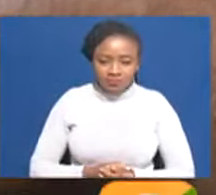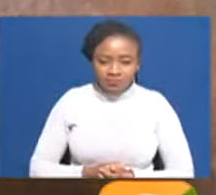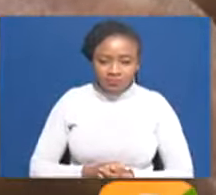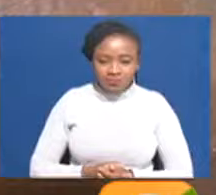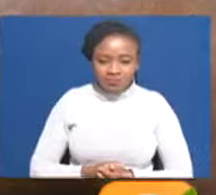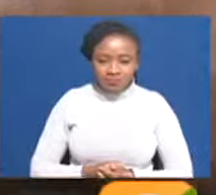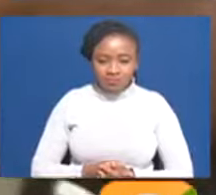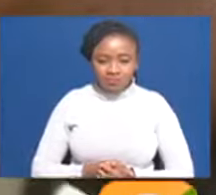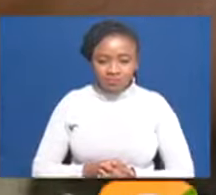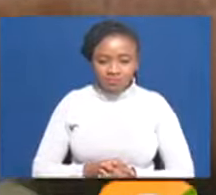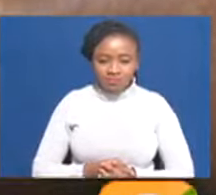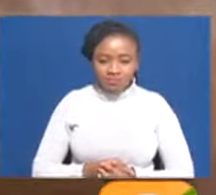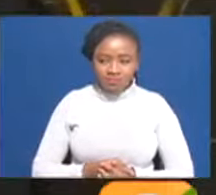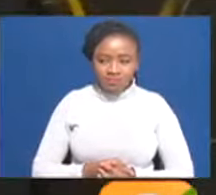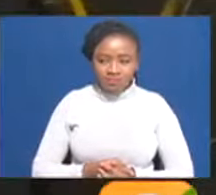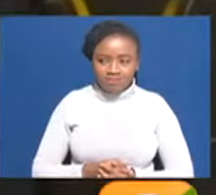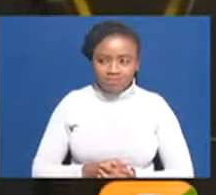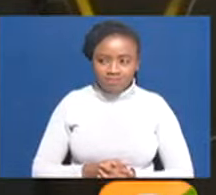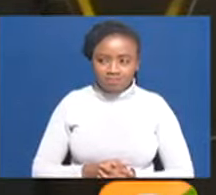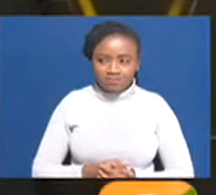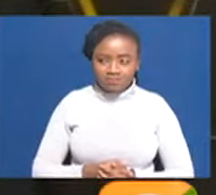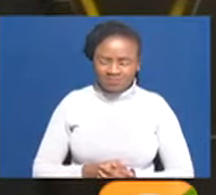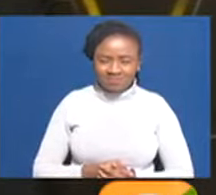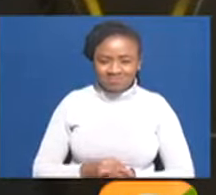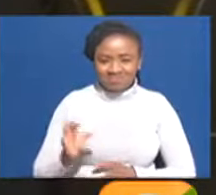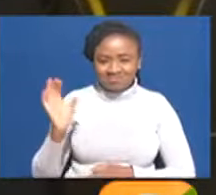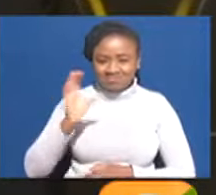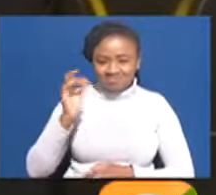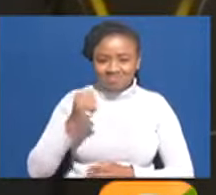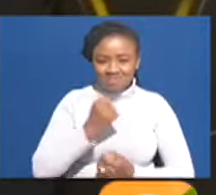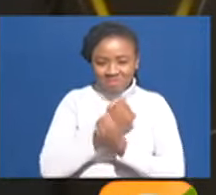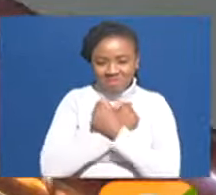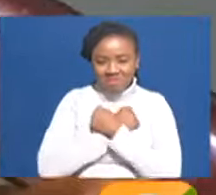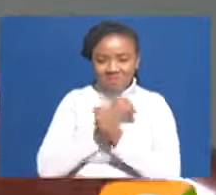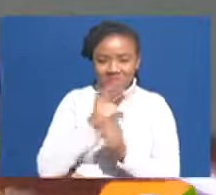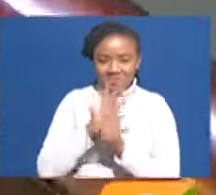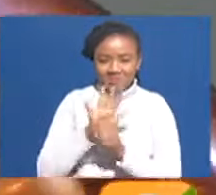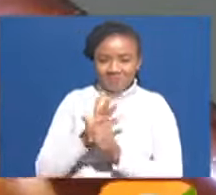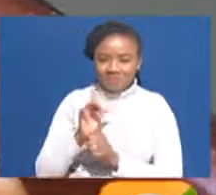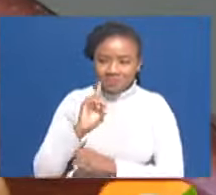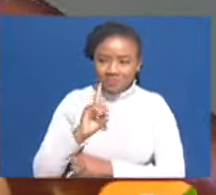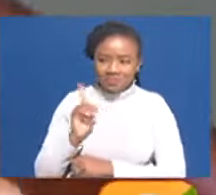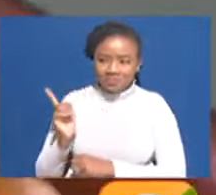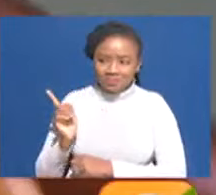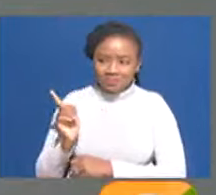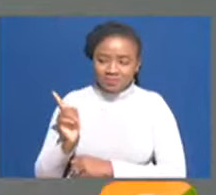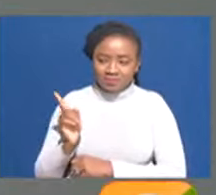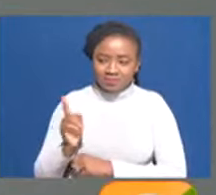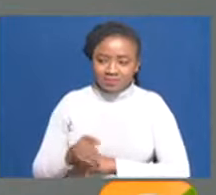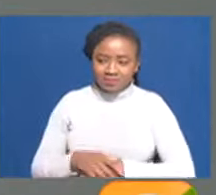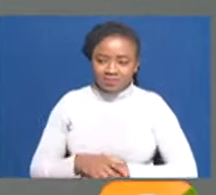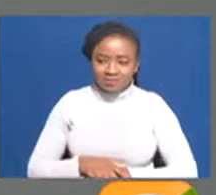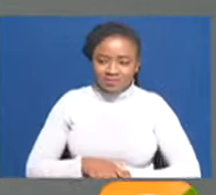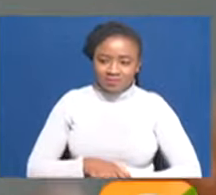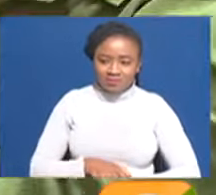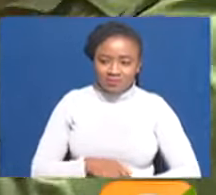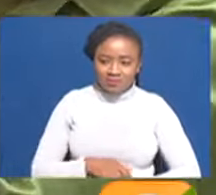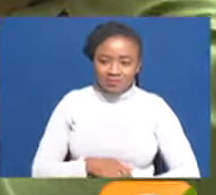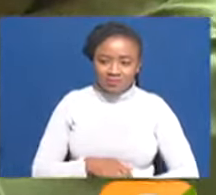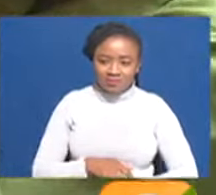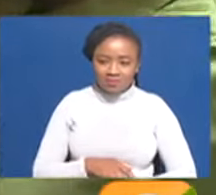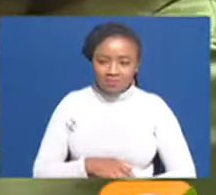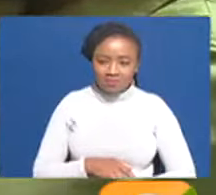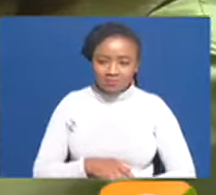are evident, clients love it and are fascinated by Mwaura's delivery of measured and